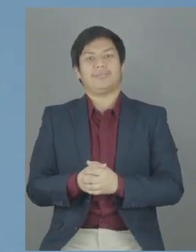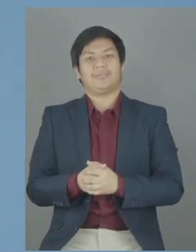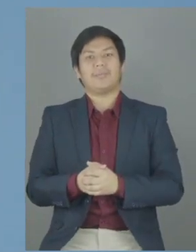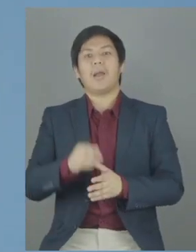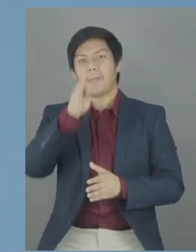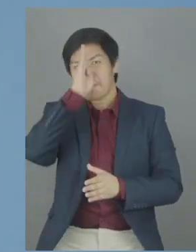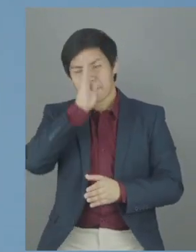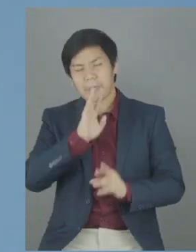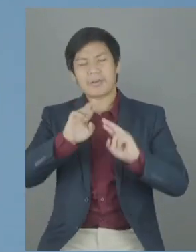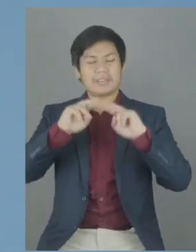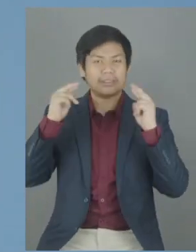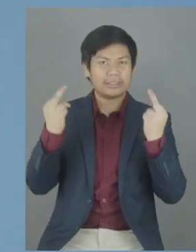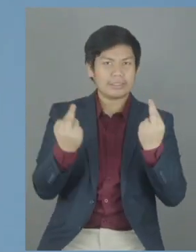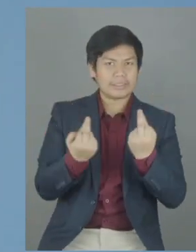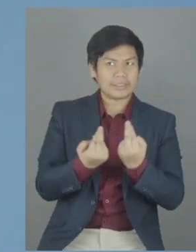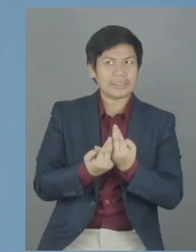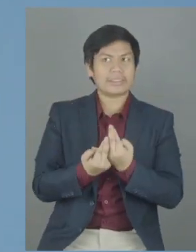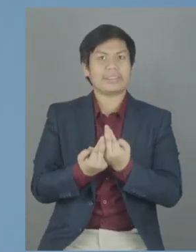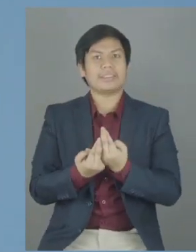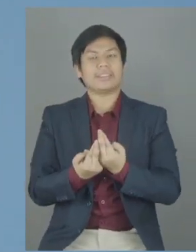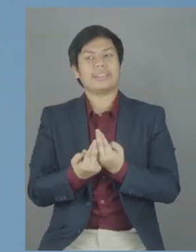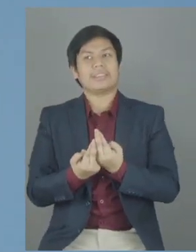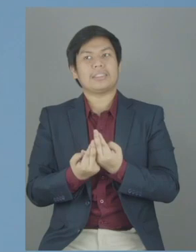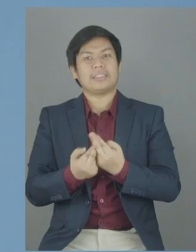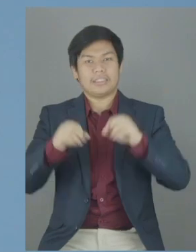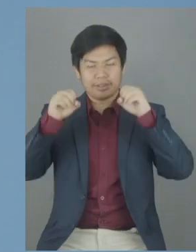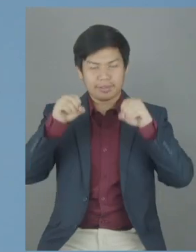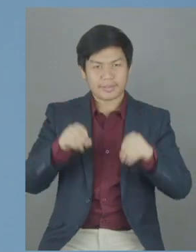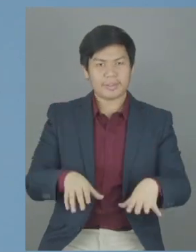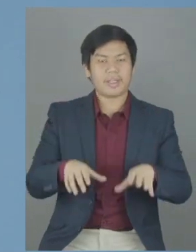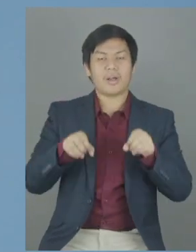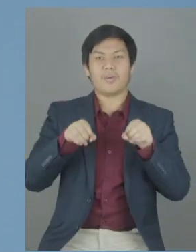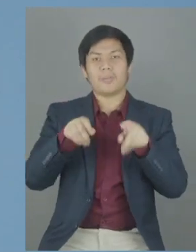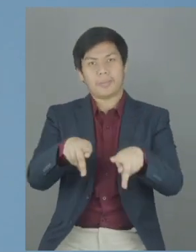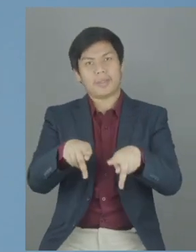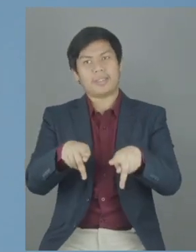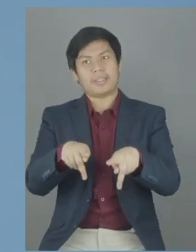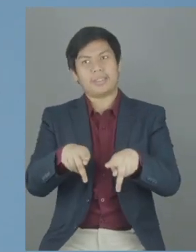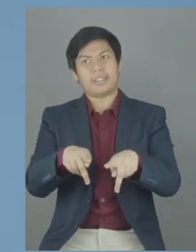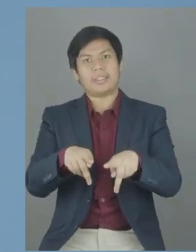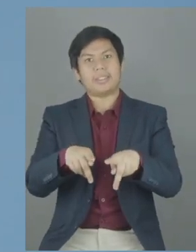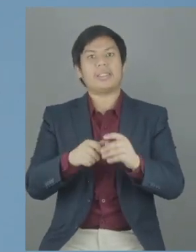Broken relationships plague us, lost opportunities,